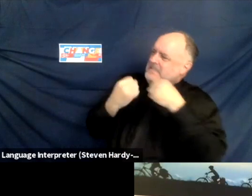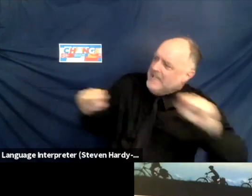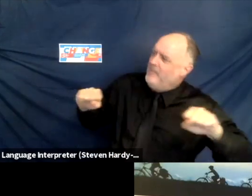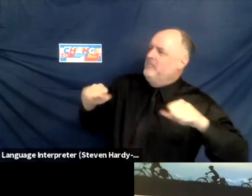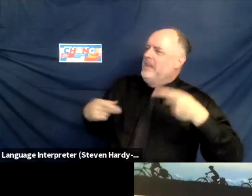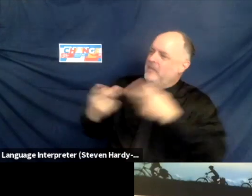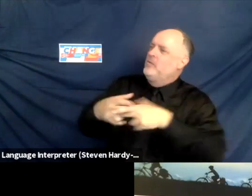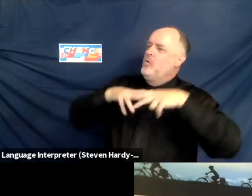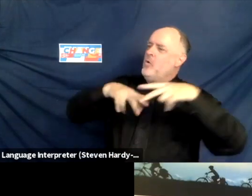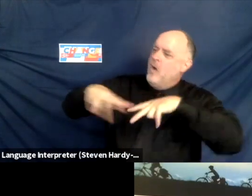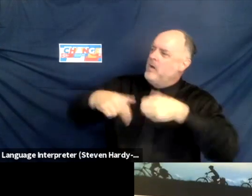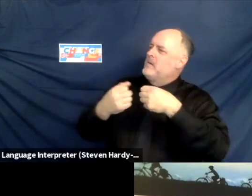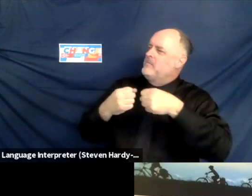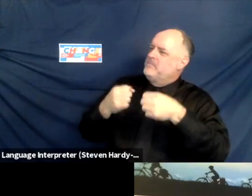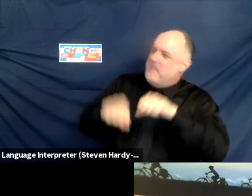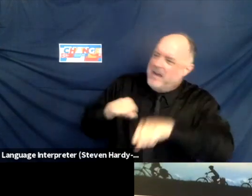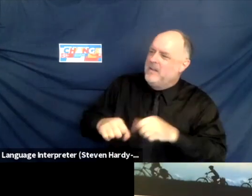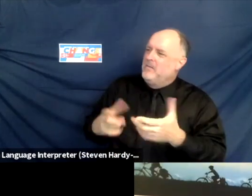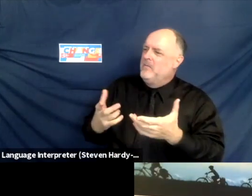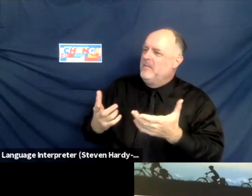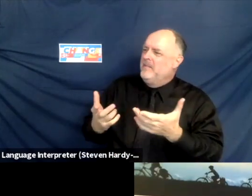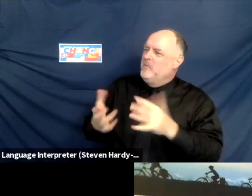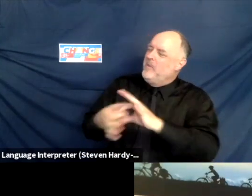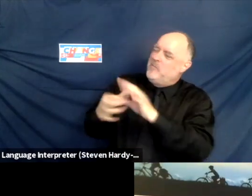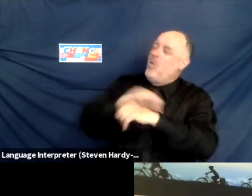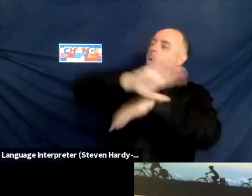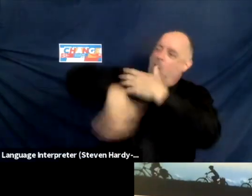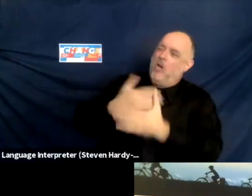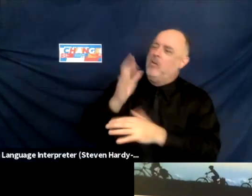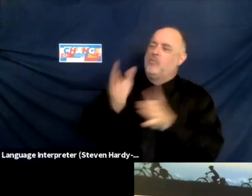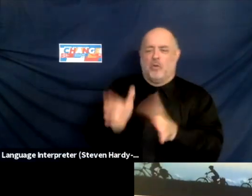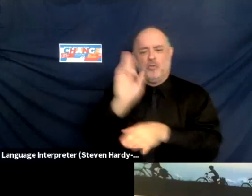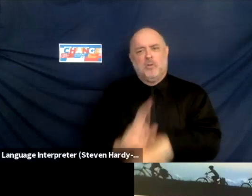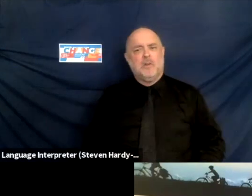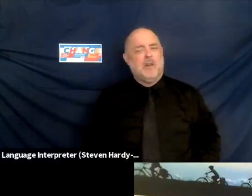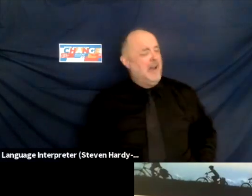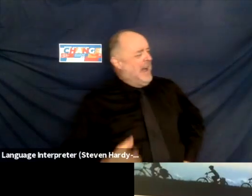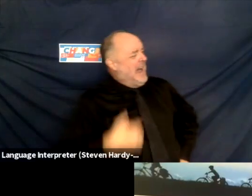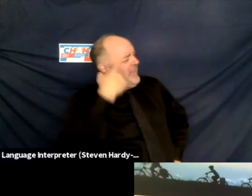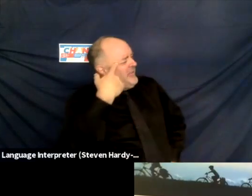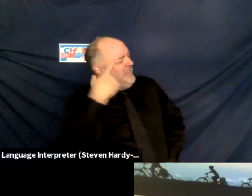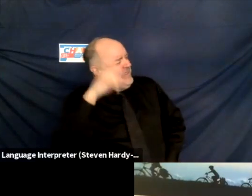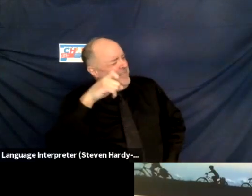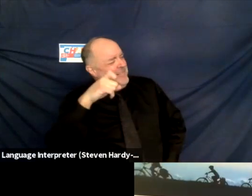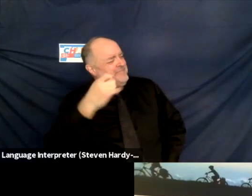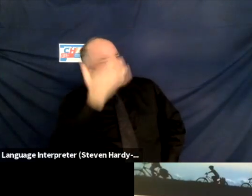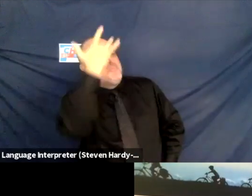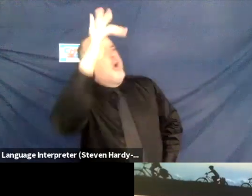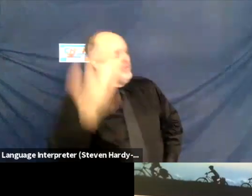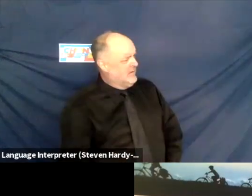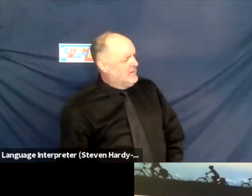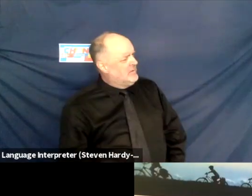and help like with the better relationship between all road users in your district? And I think you got to be smart. Yeah. You got to be smart. You